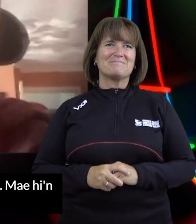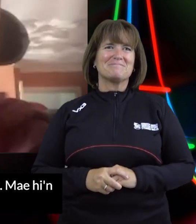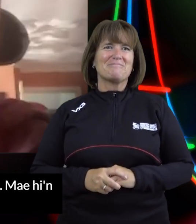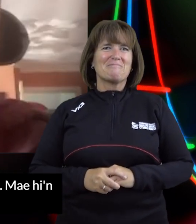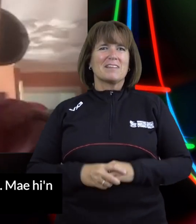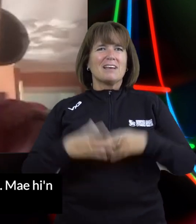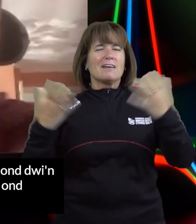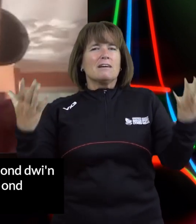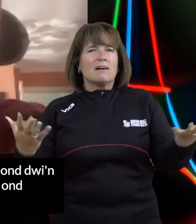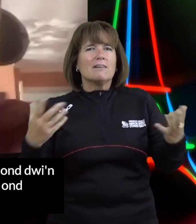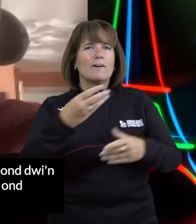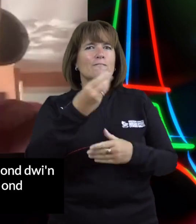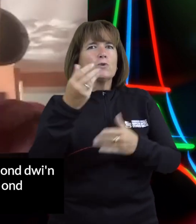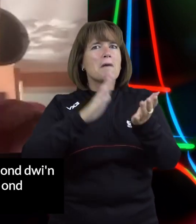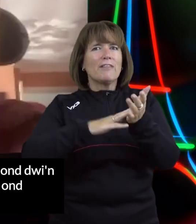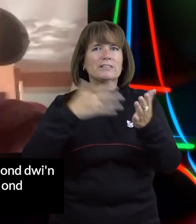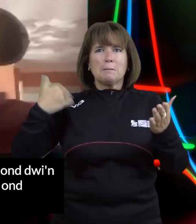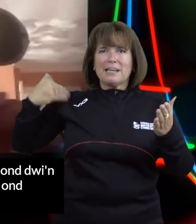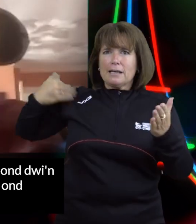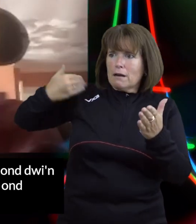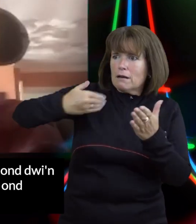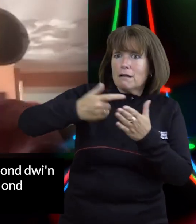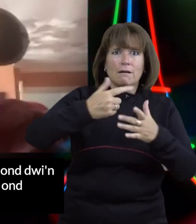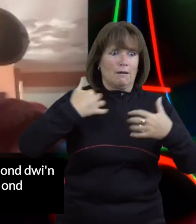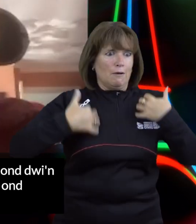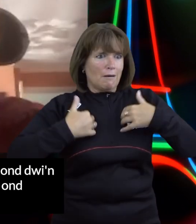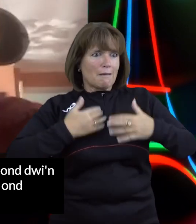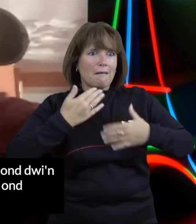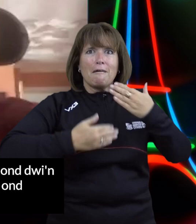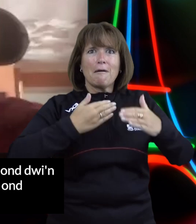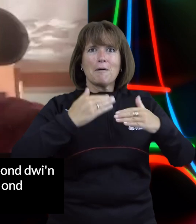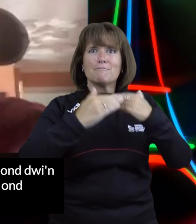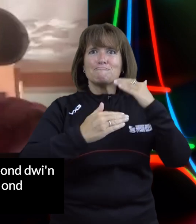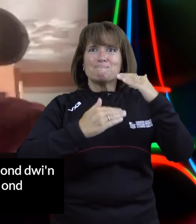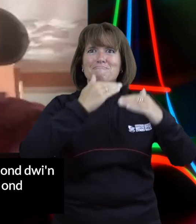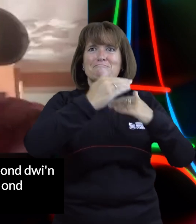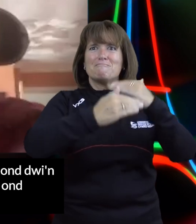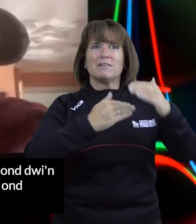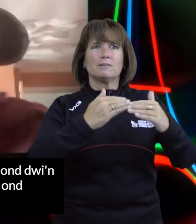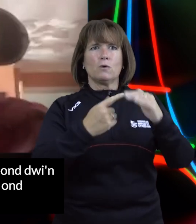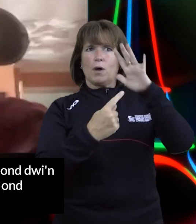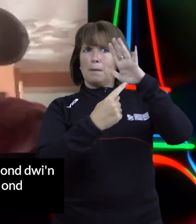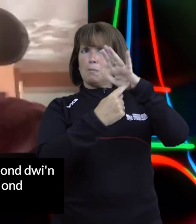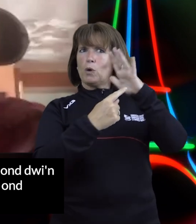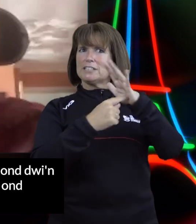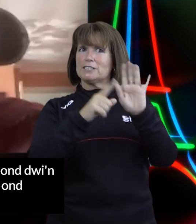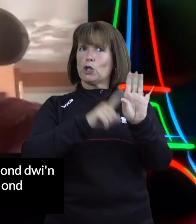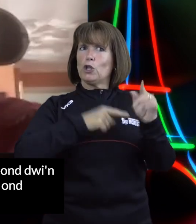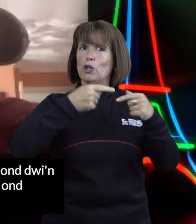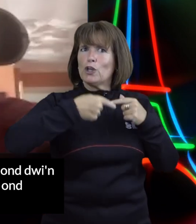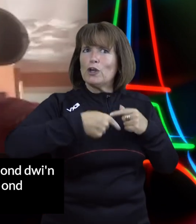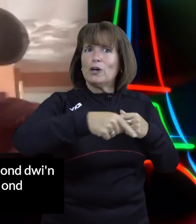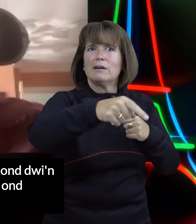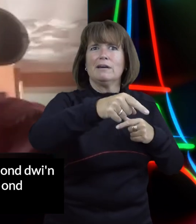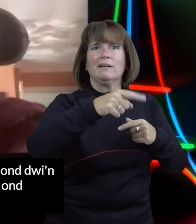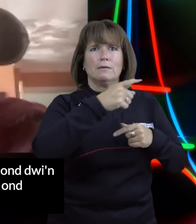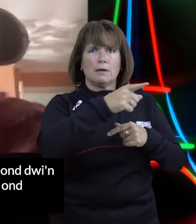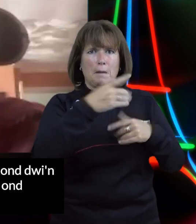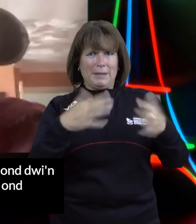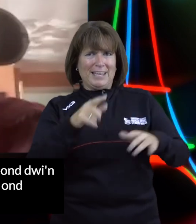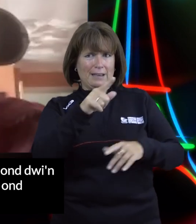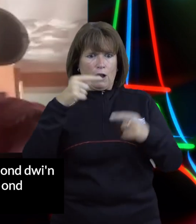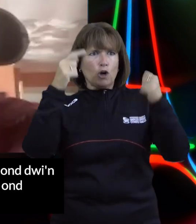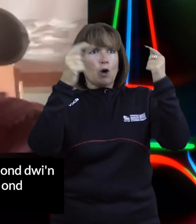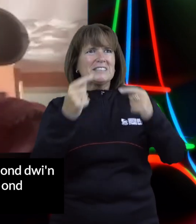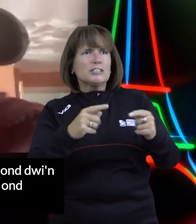cool. How have the last couple of months been for you, kind of with the build up? Such an important year, but I